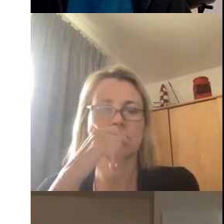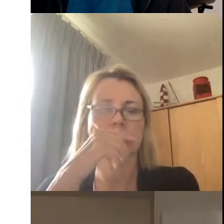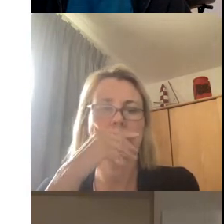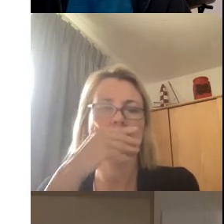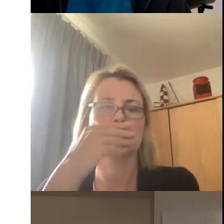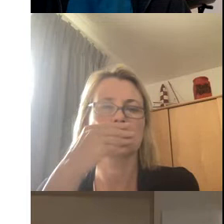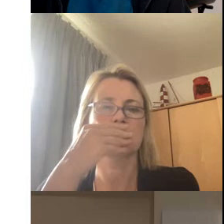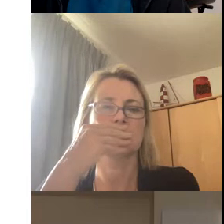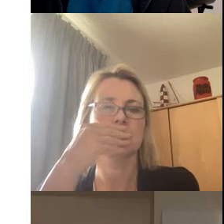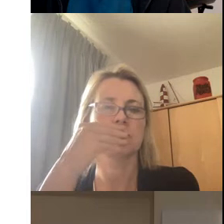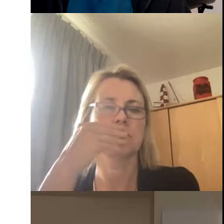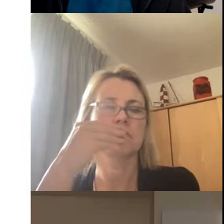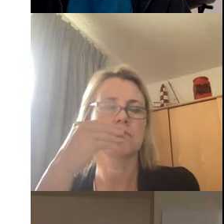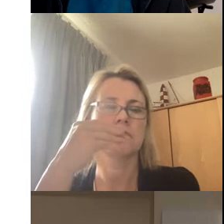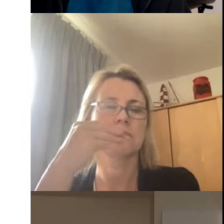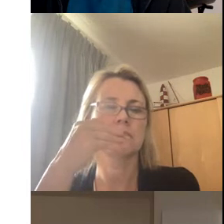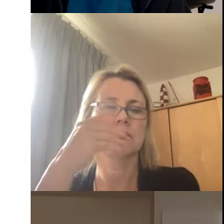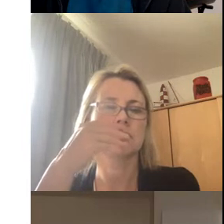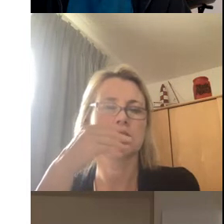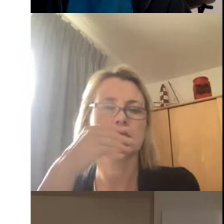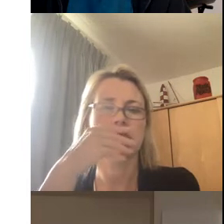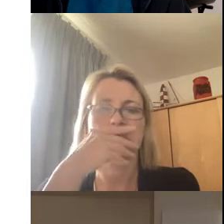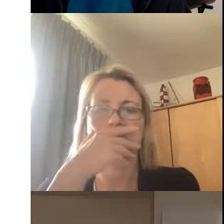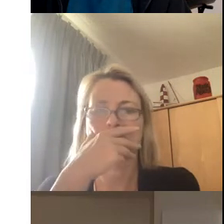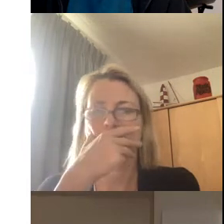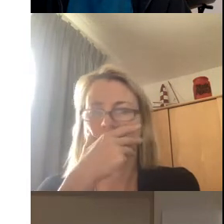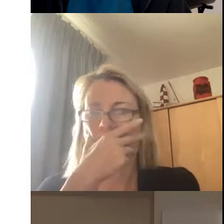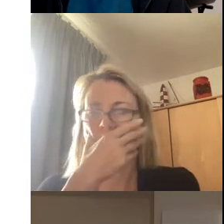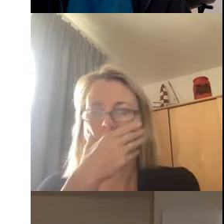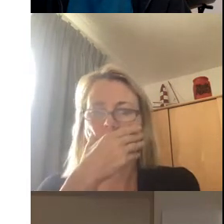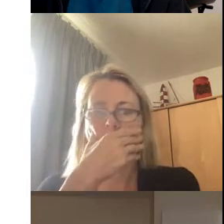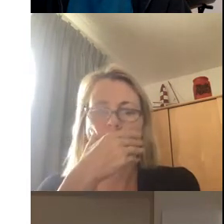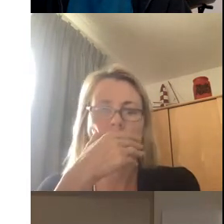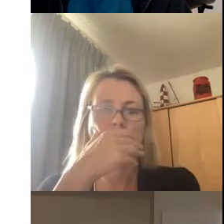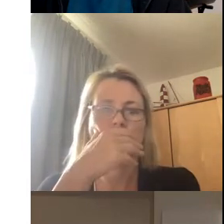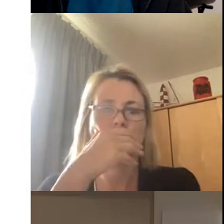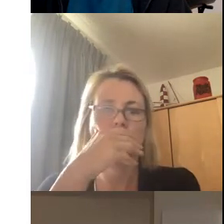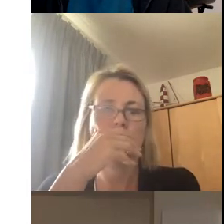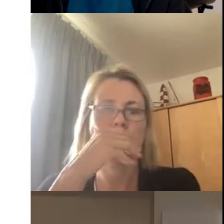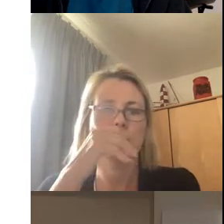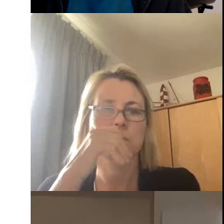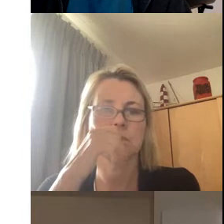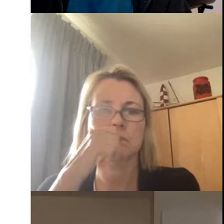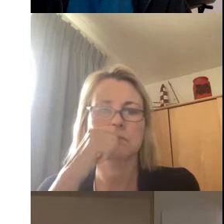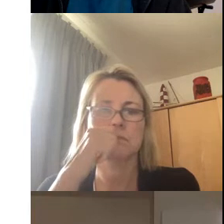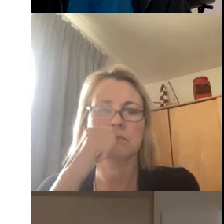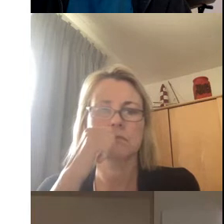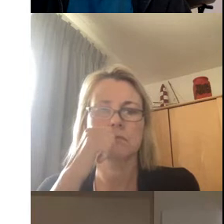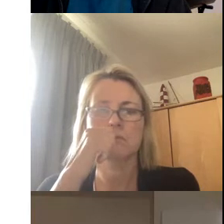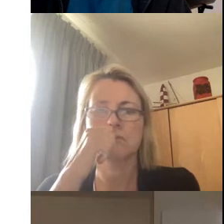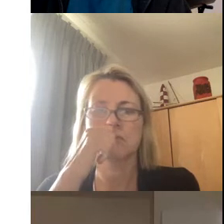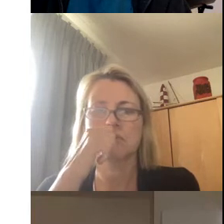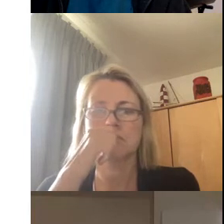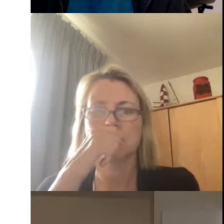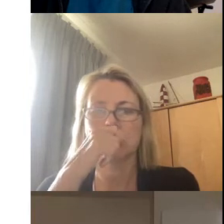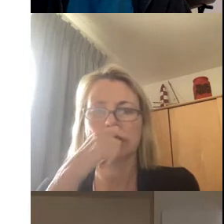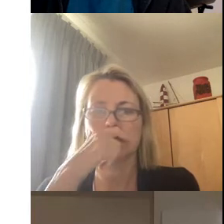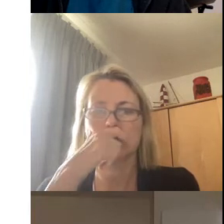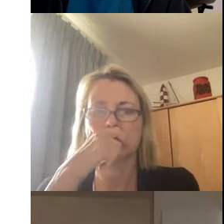in the process of registration and in the process, we perhaps should say, of gathering guidance. The sheer weight of